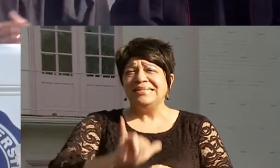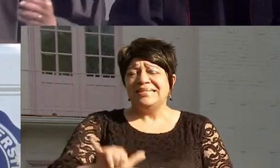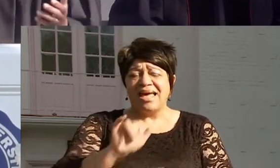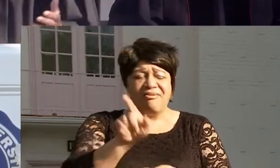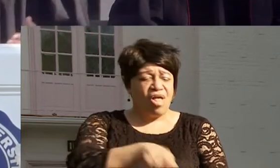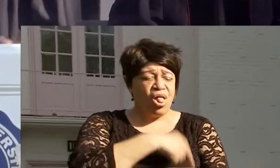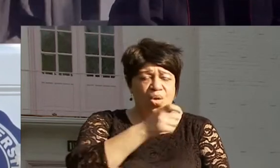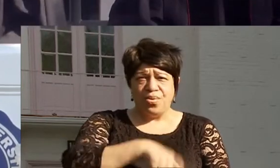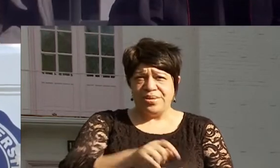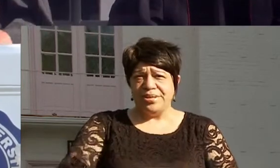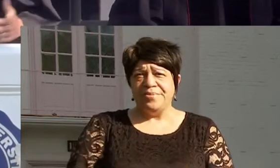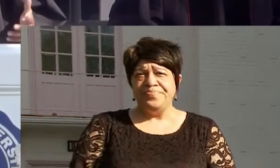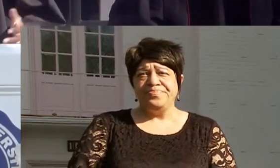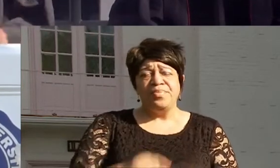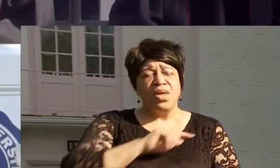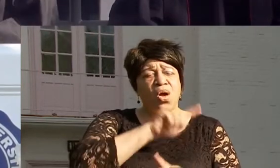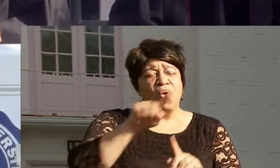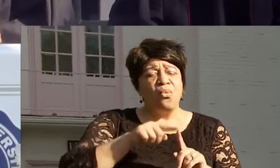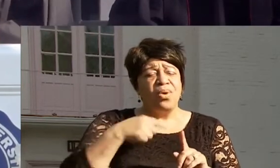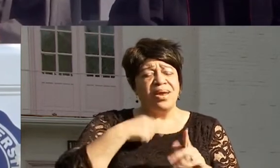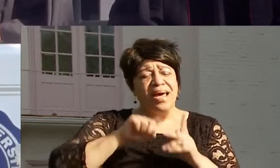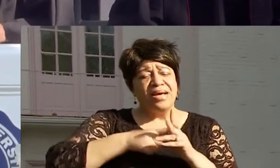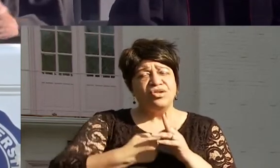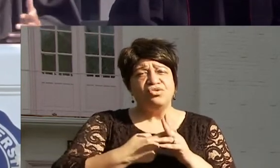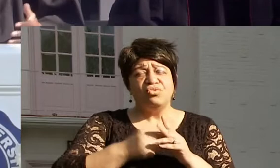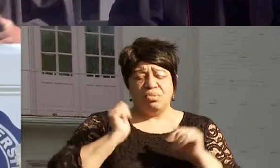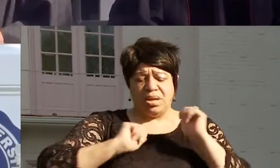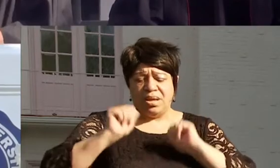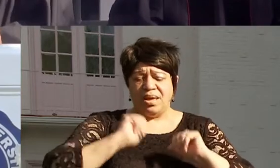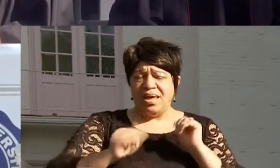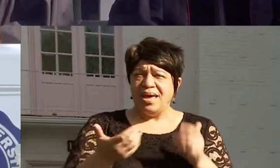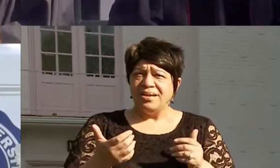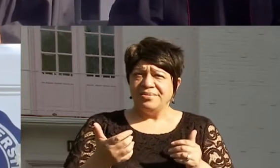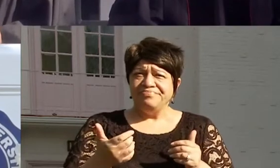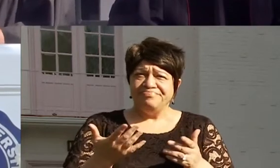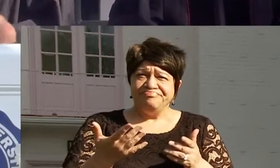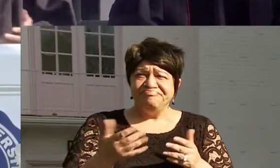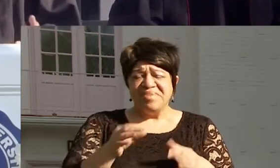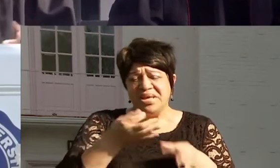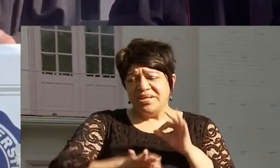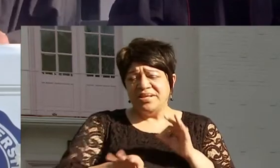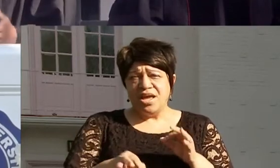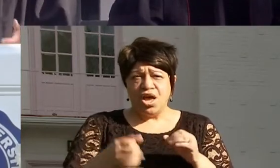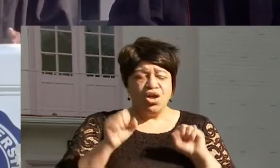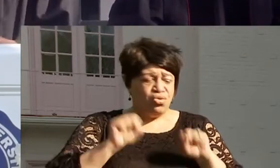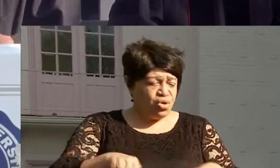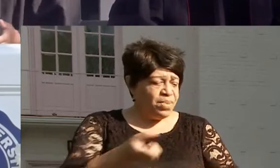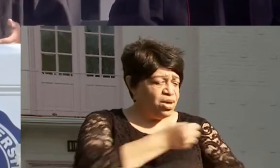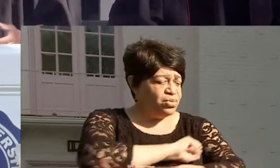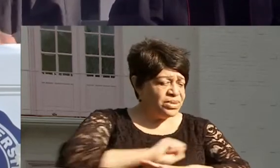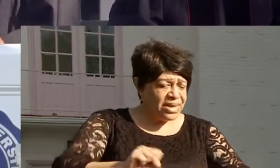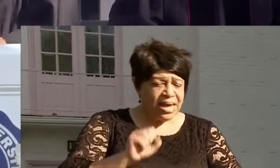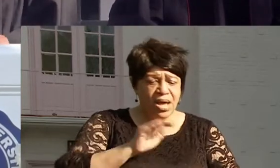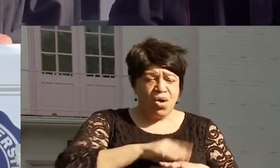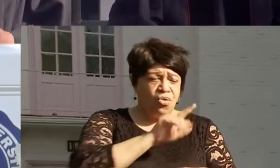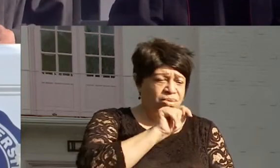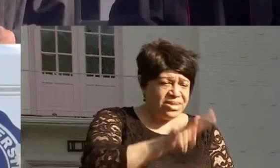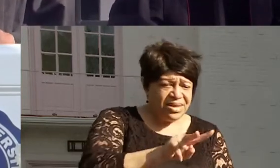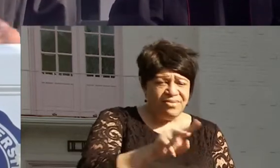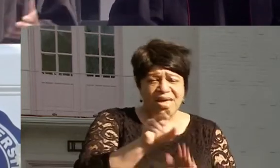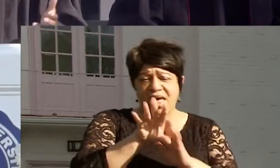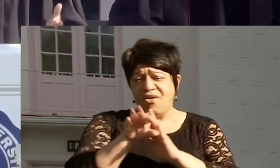When I got into my business, things were a little bit more simple. As an actor, you could be on stage, you could be in TV, you could be in